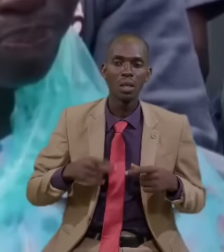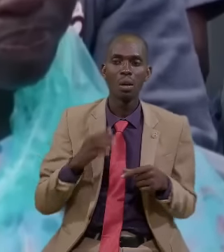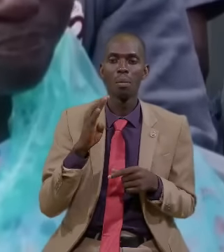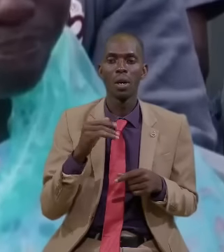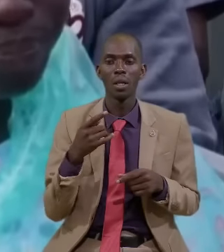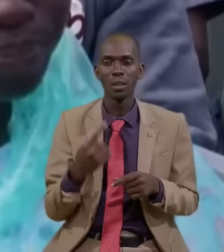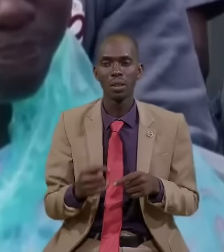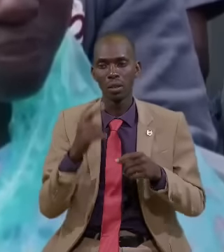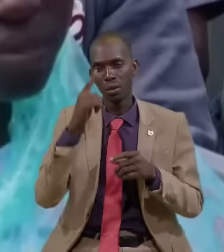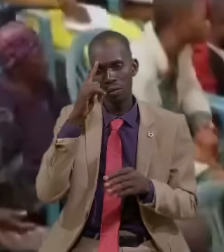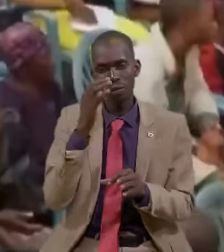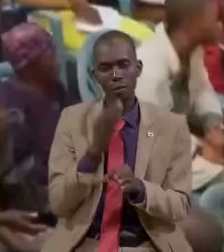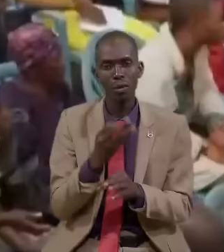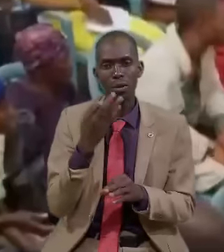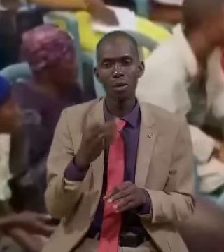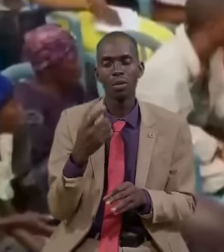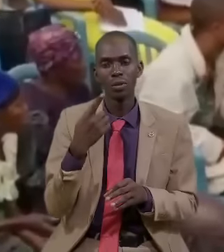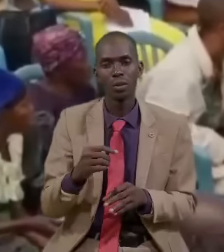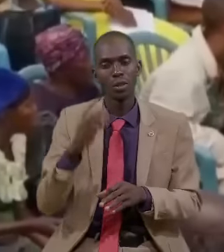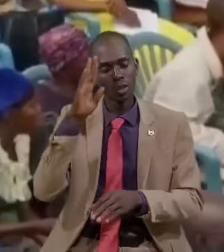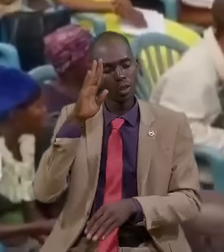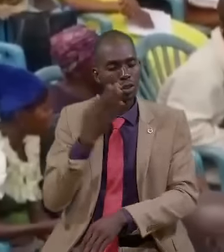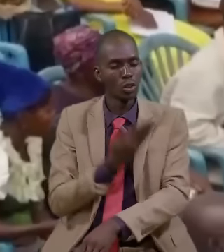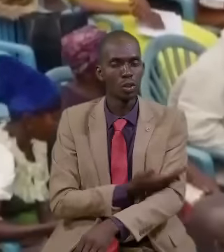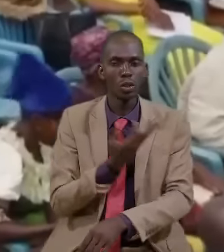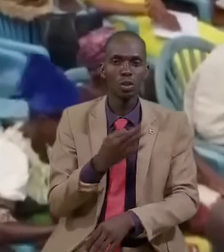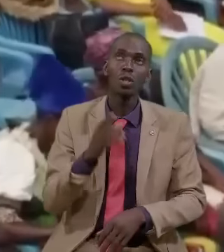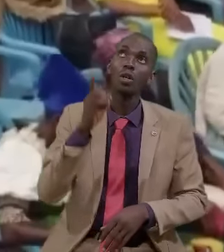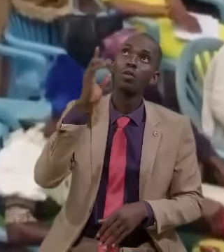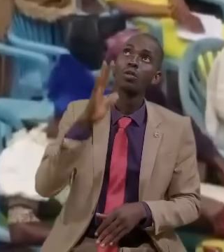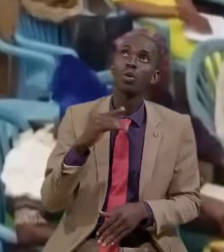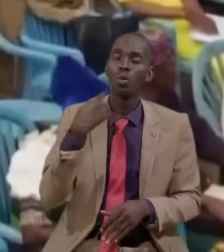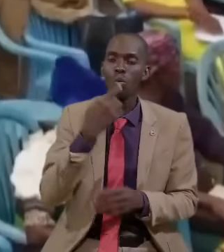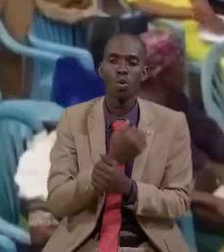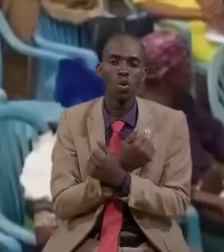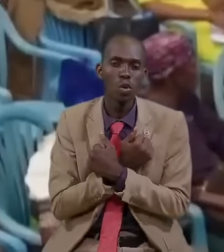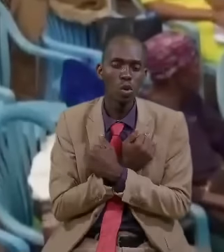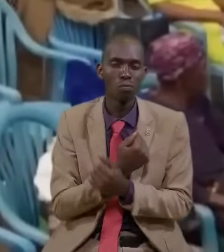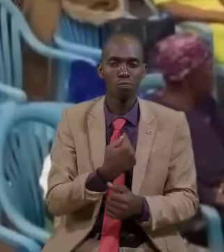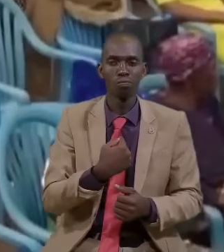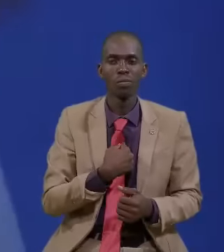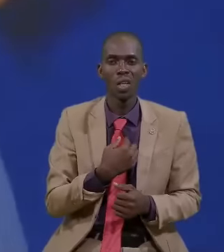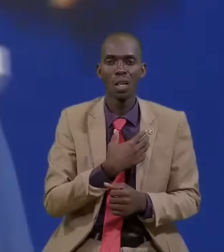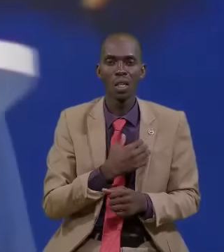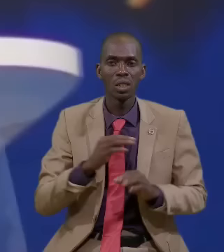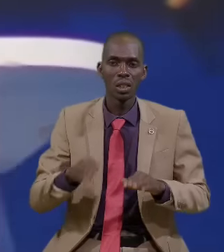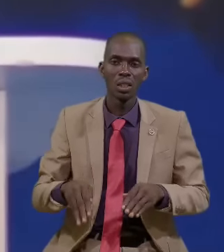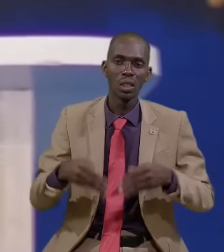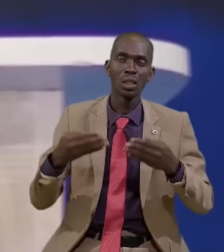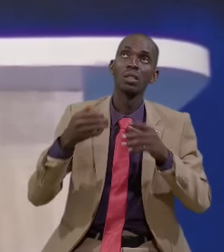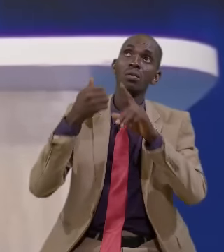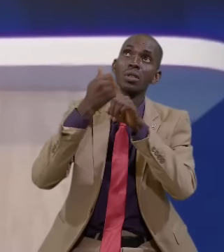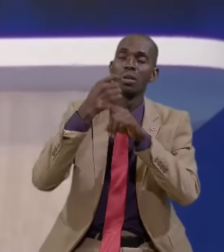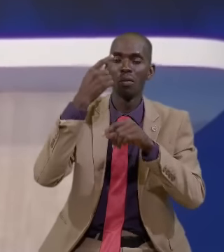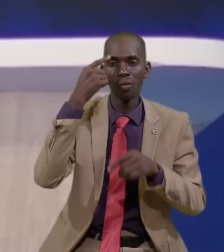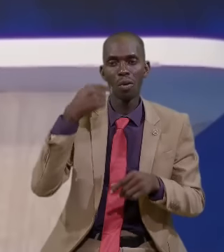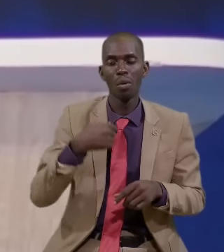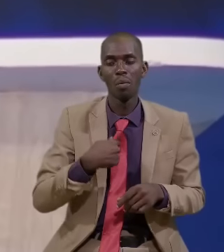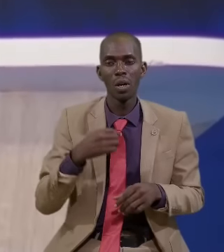Son of God, who loved me and gave himself for me. First